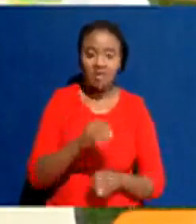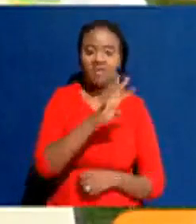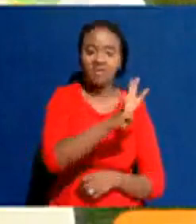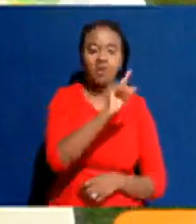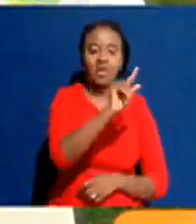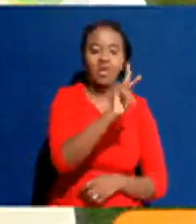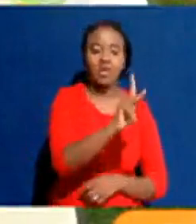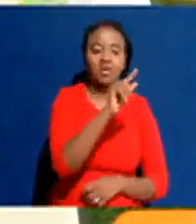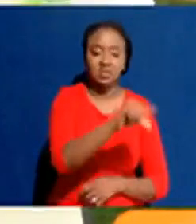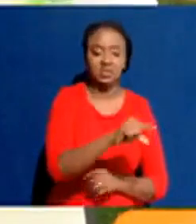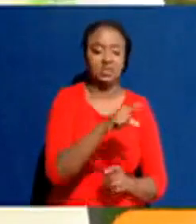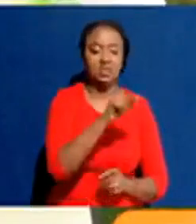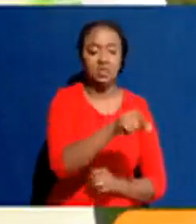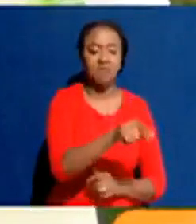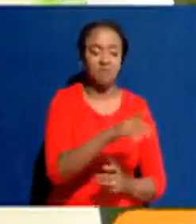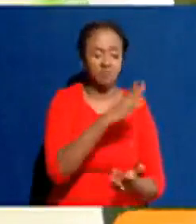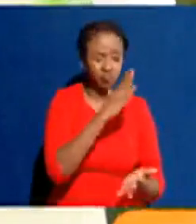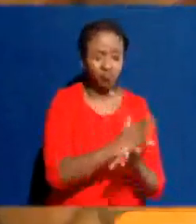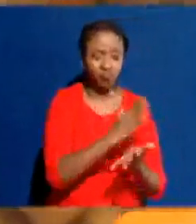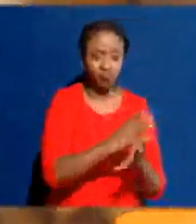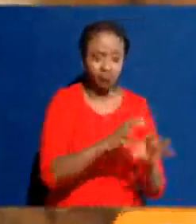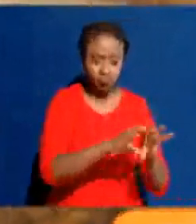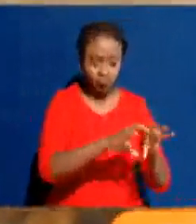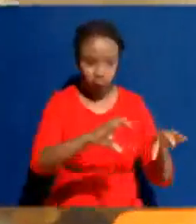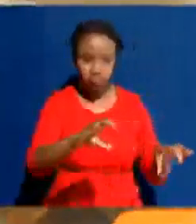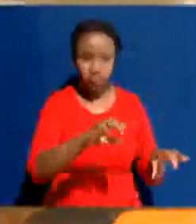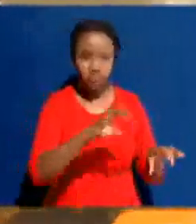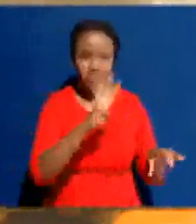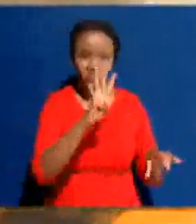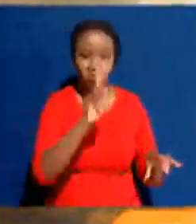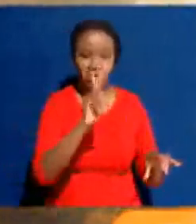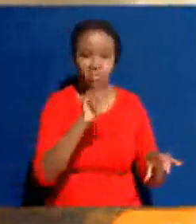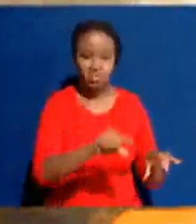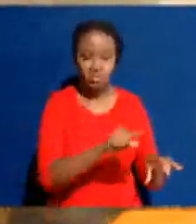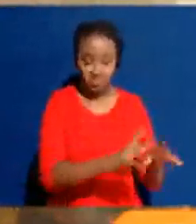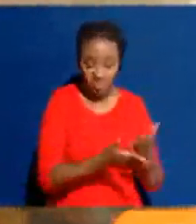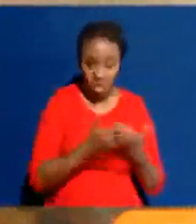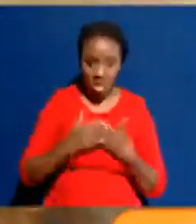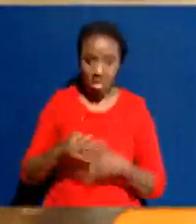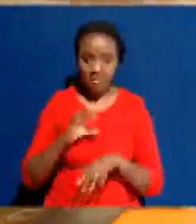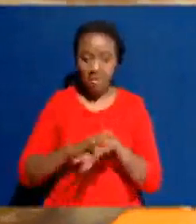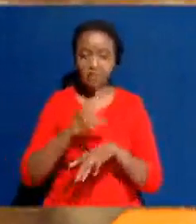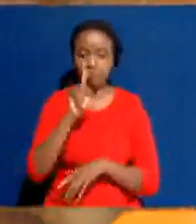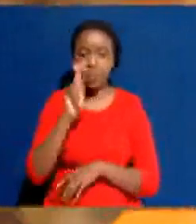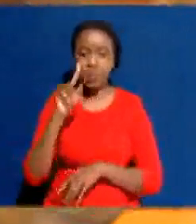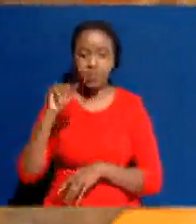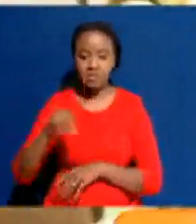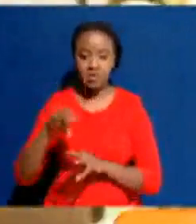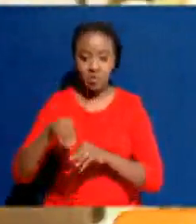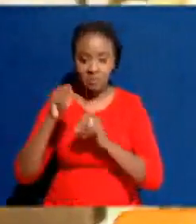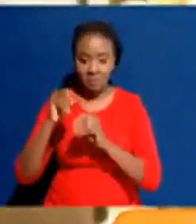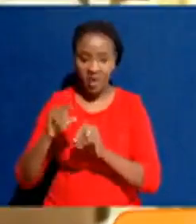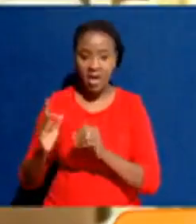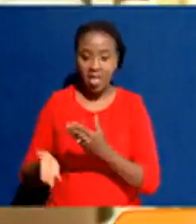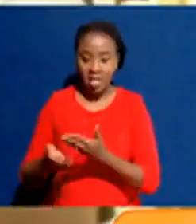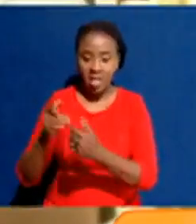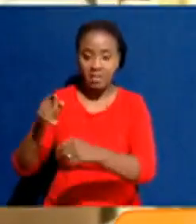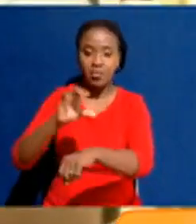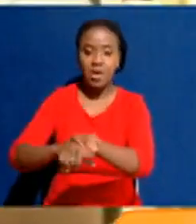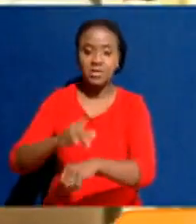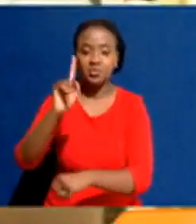same trend is closely followed by other farmers here who have exploited growth opportunities in the cassava value chain. Uko